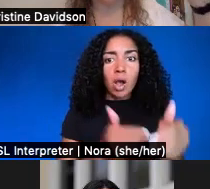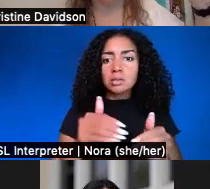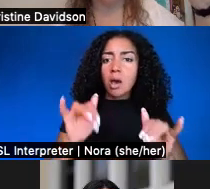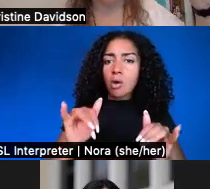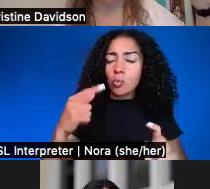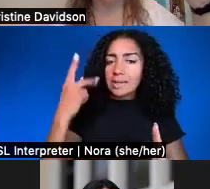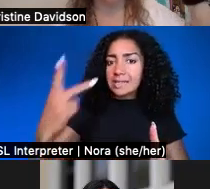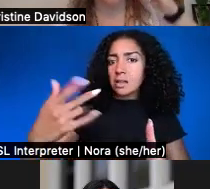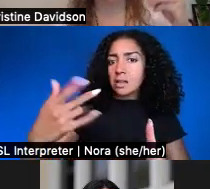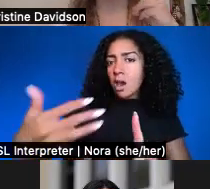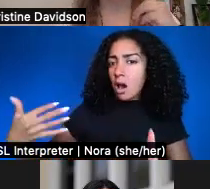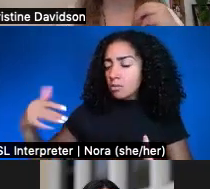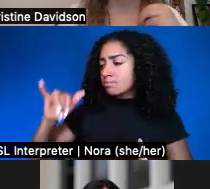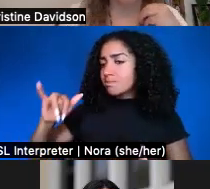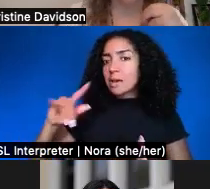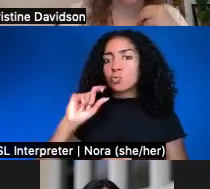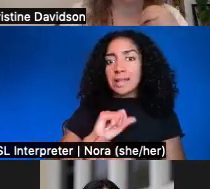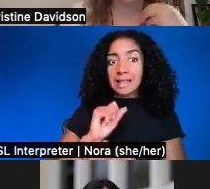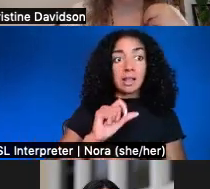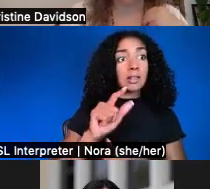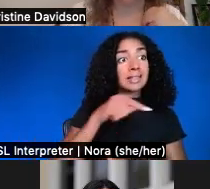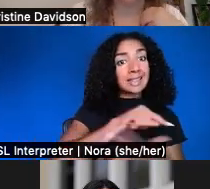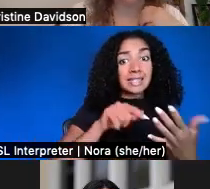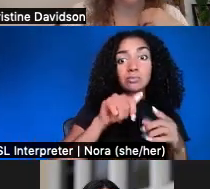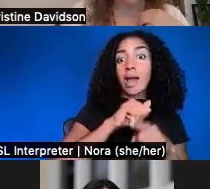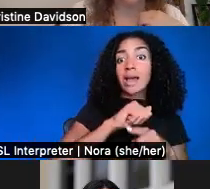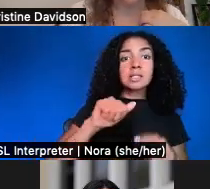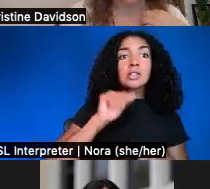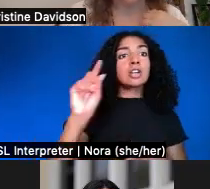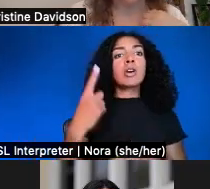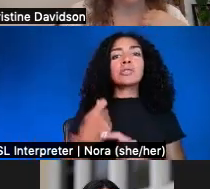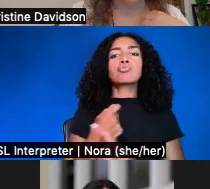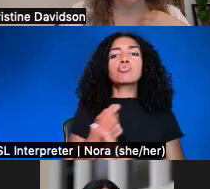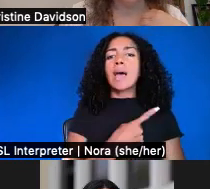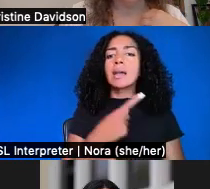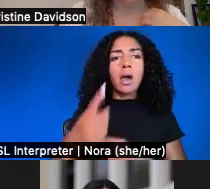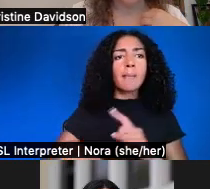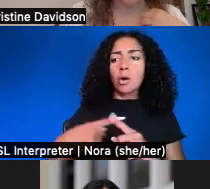and systemic thing and not something about us individually.